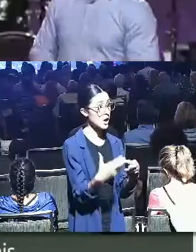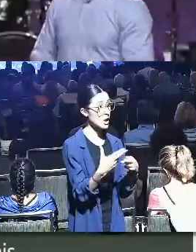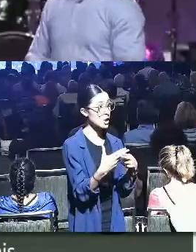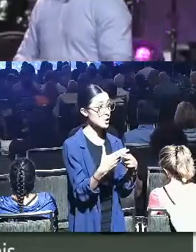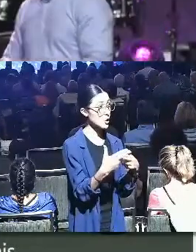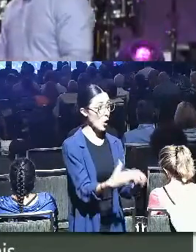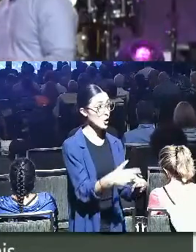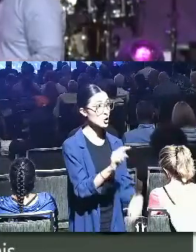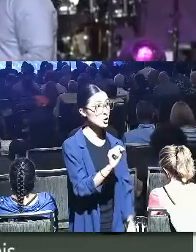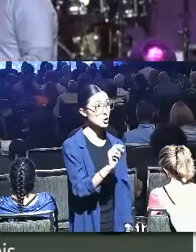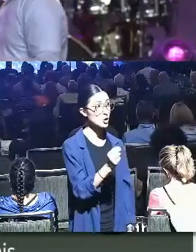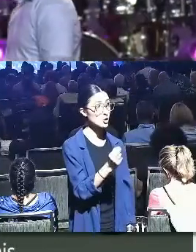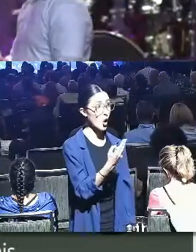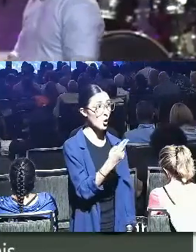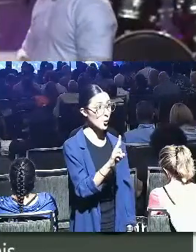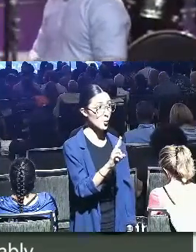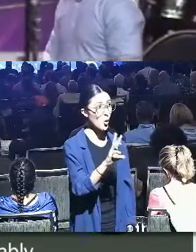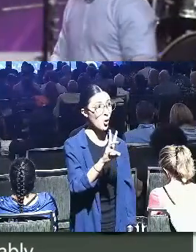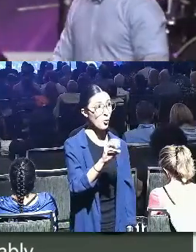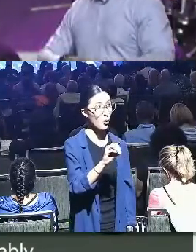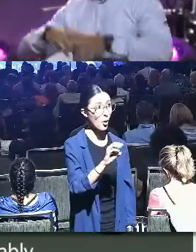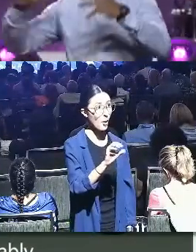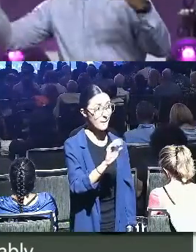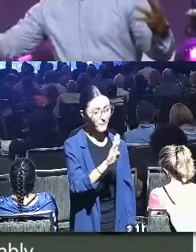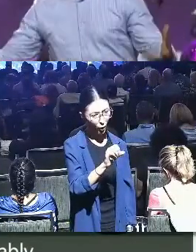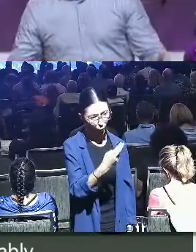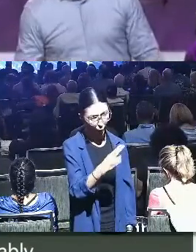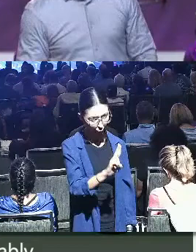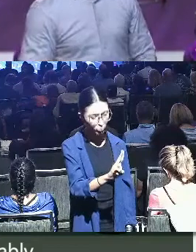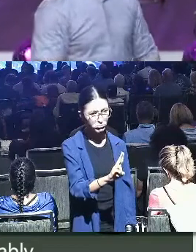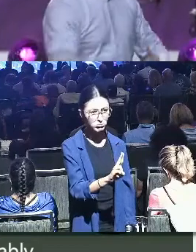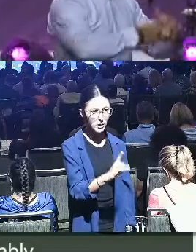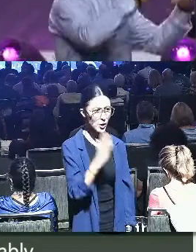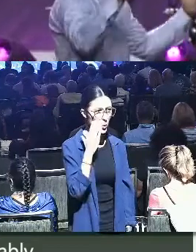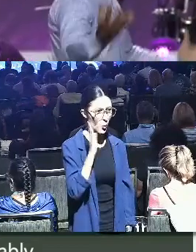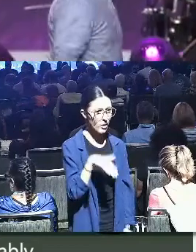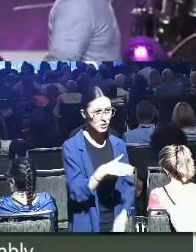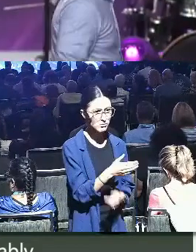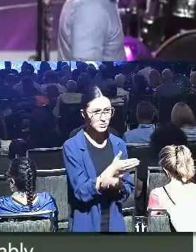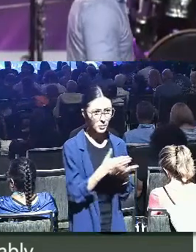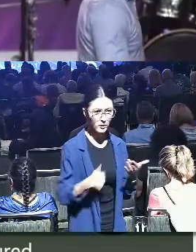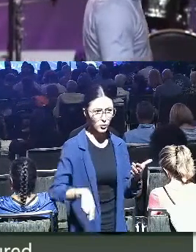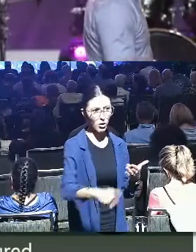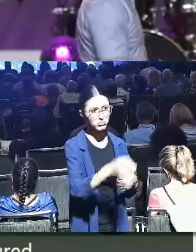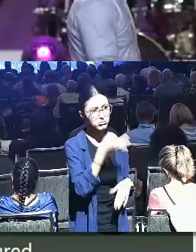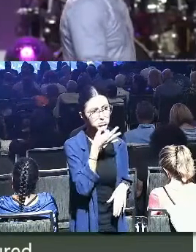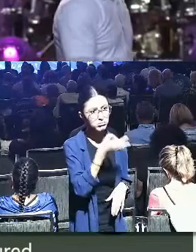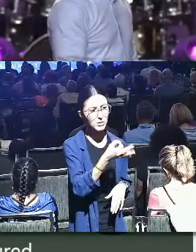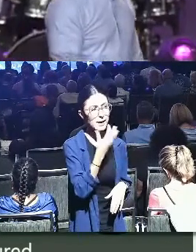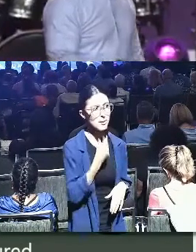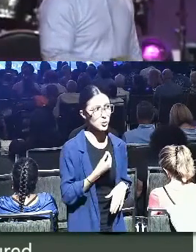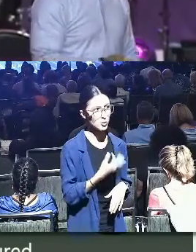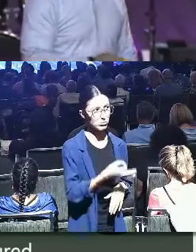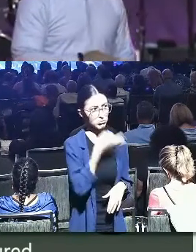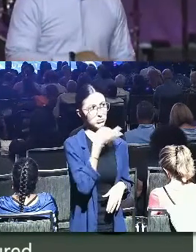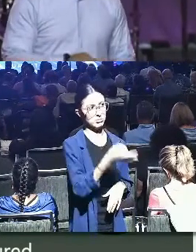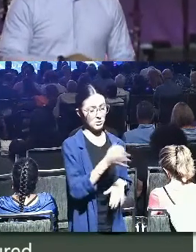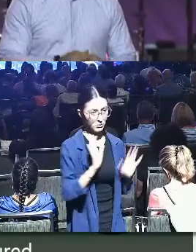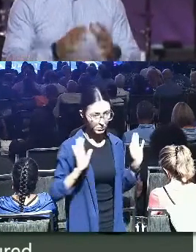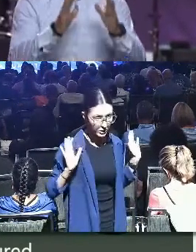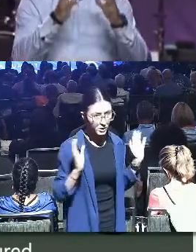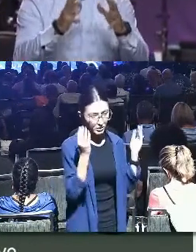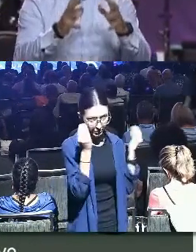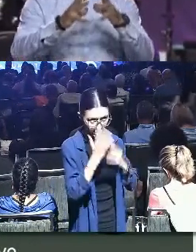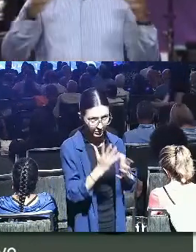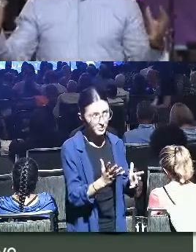and we probably have Hebrew scholars in here, and this is one of the most pored over verses and chapters in the Bible, so I'm being a little brave here, one brother. He